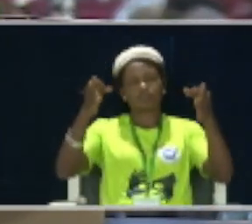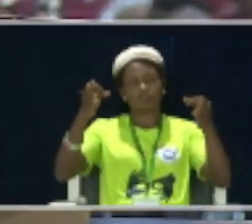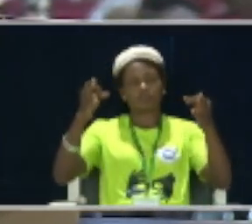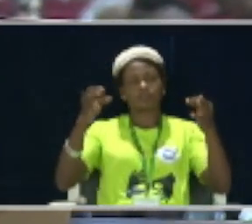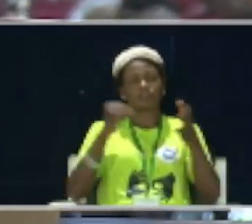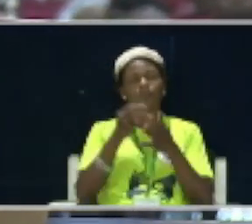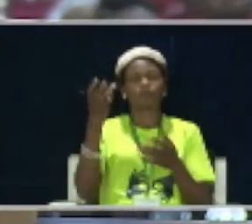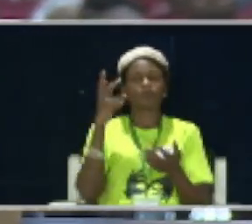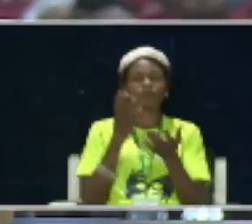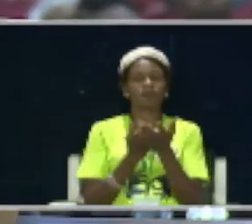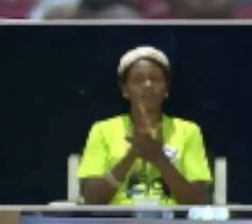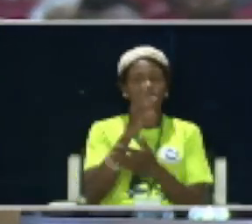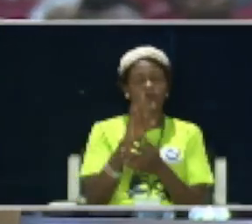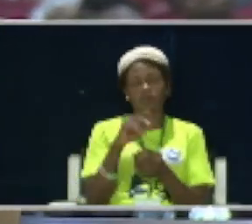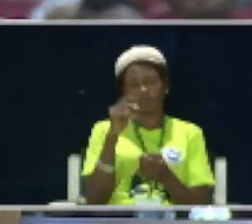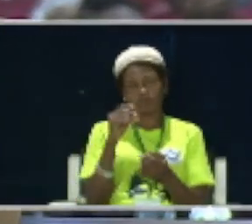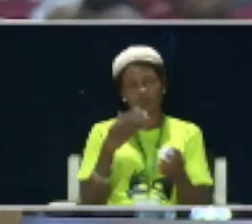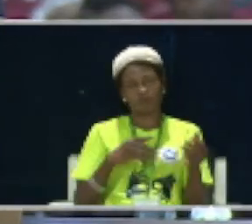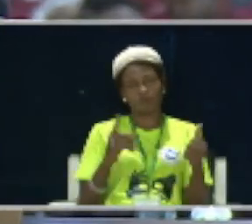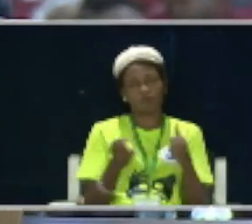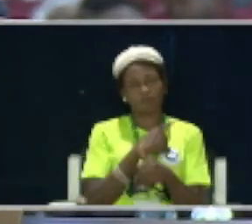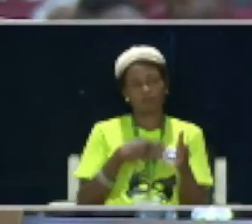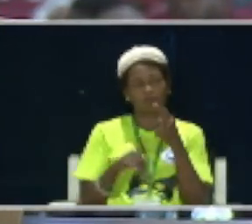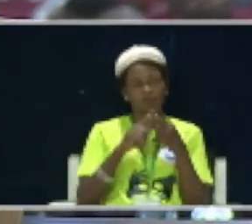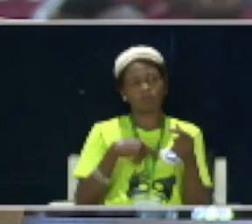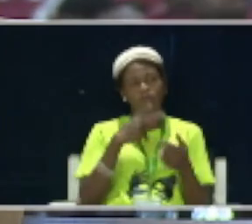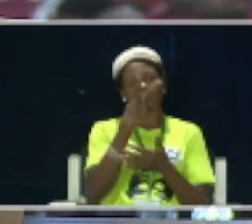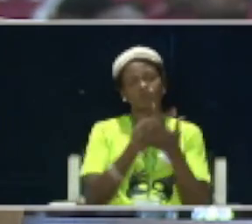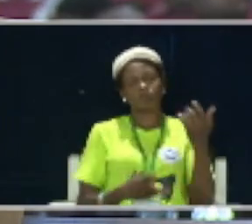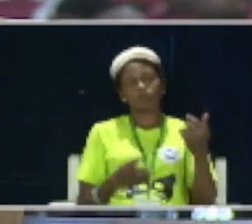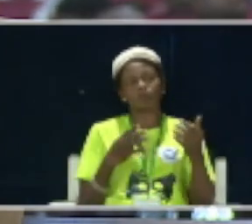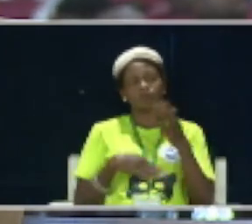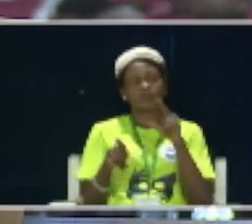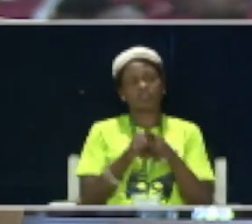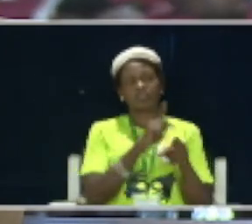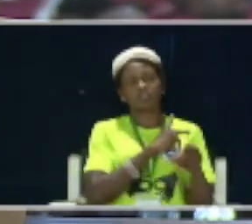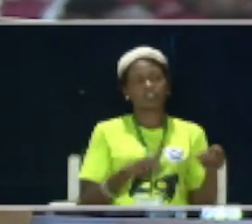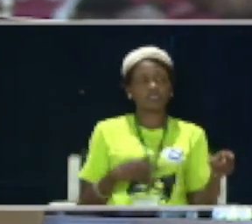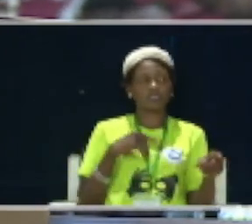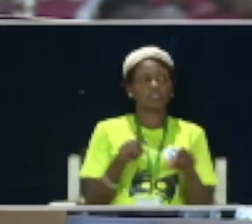It is the right of the firstborn to have double portion as a king and as a priest.